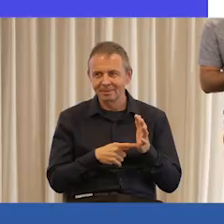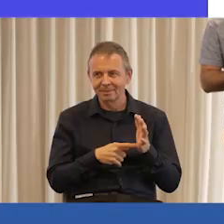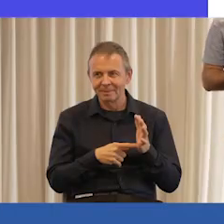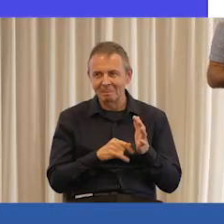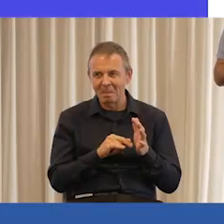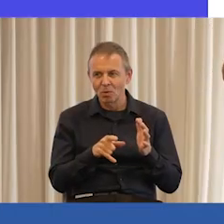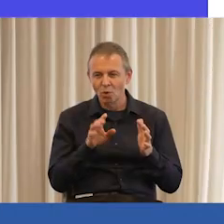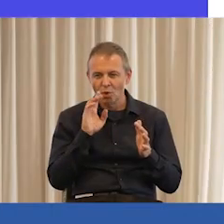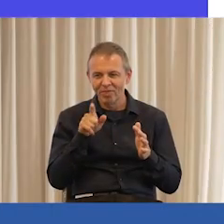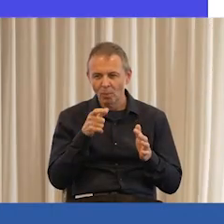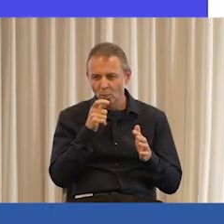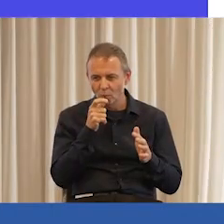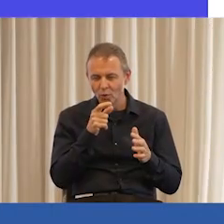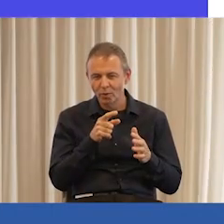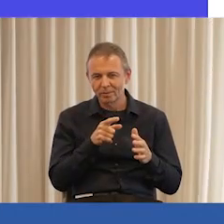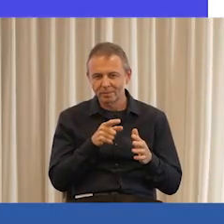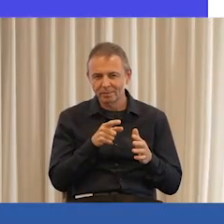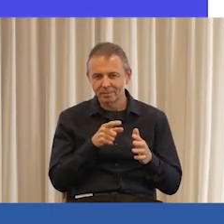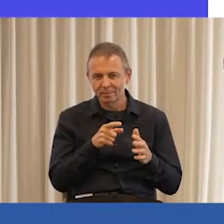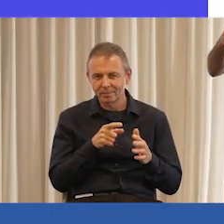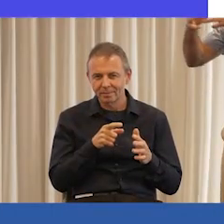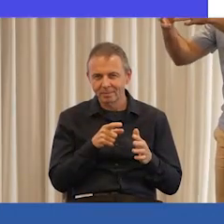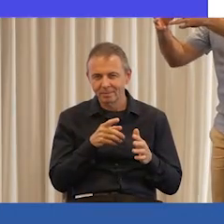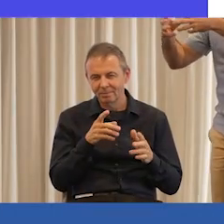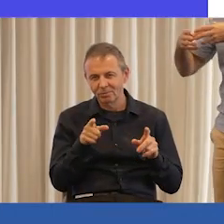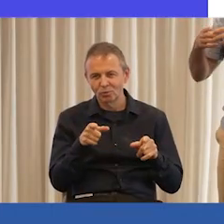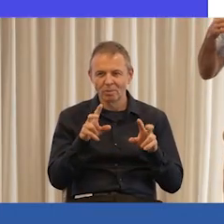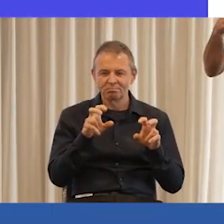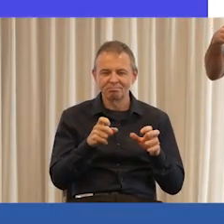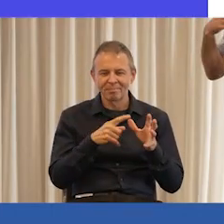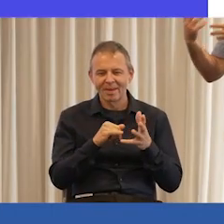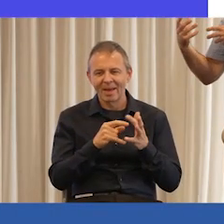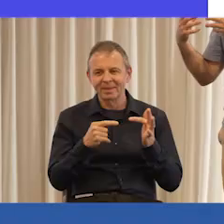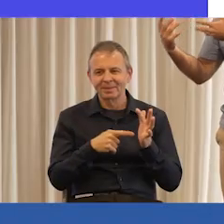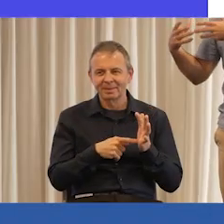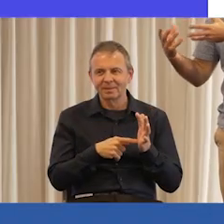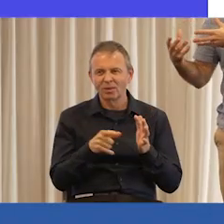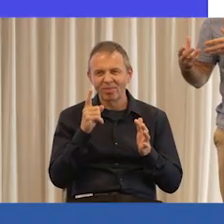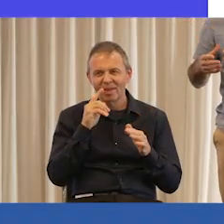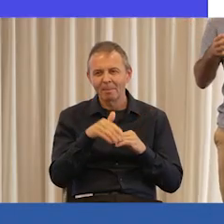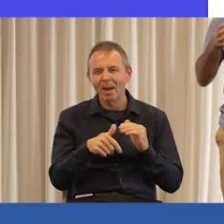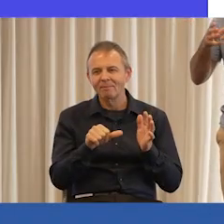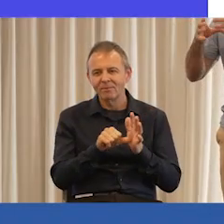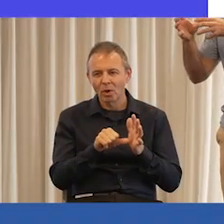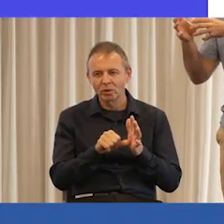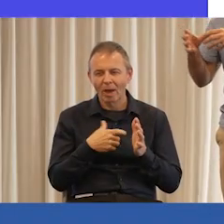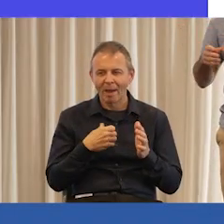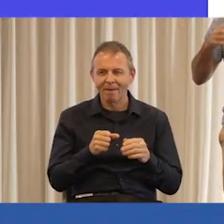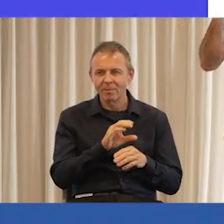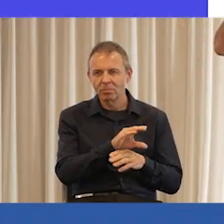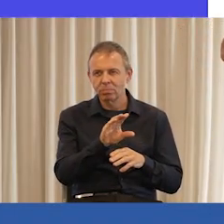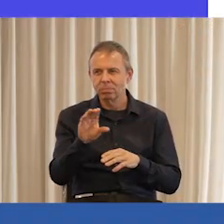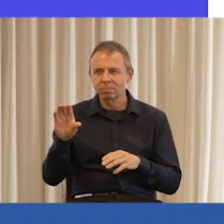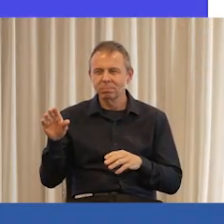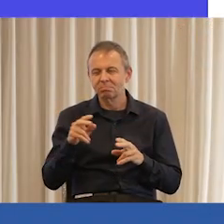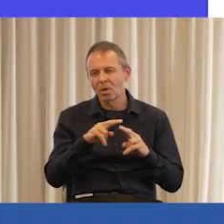yet, but you have an asset. It might be, you know, we think about it financially, that we've got these assets there, or our home, the asset. When we